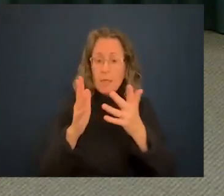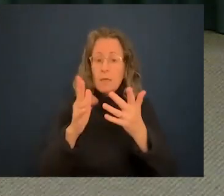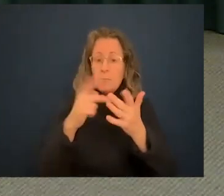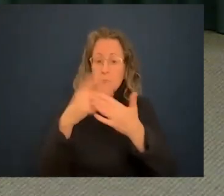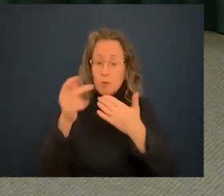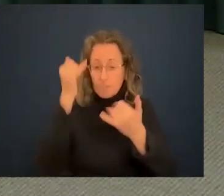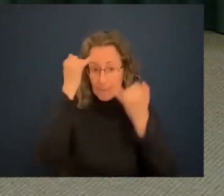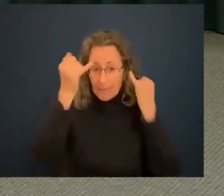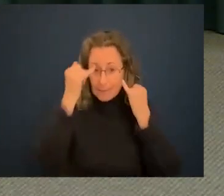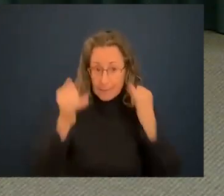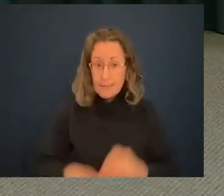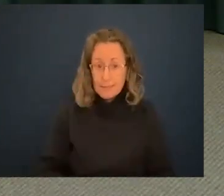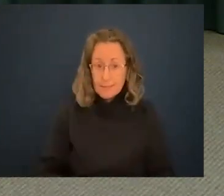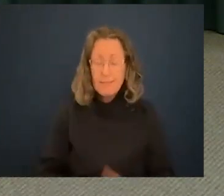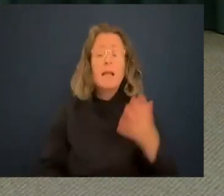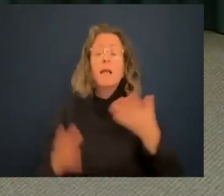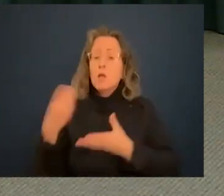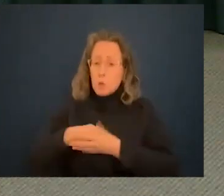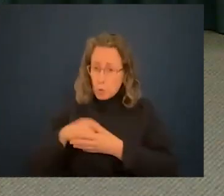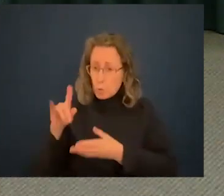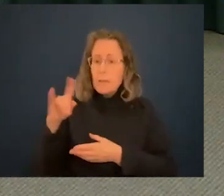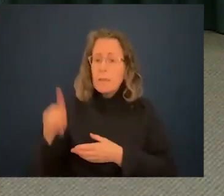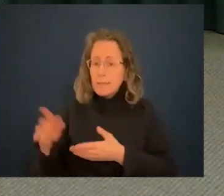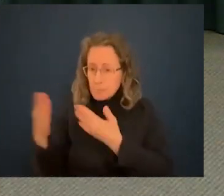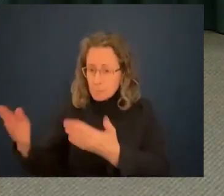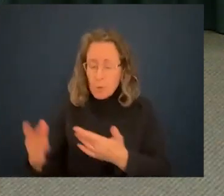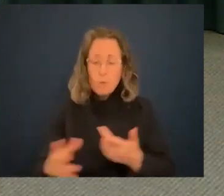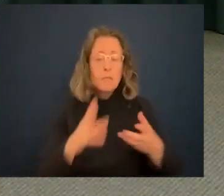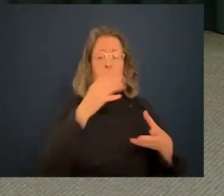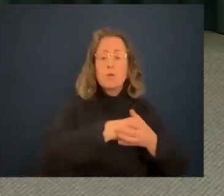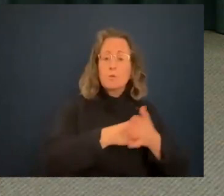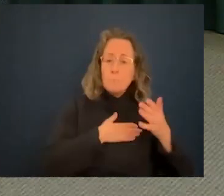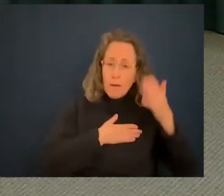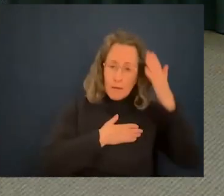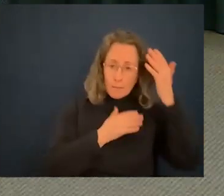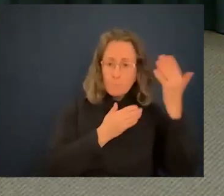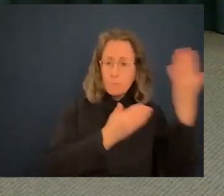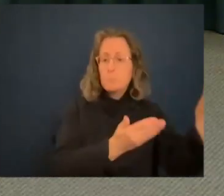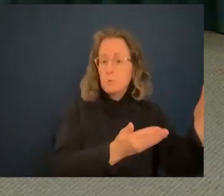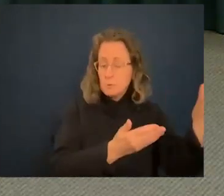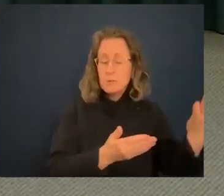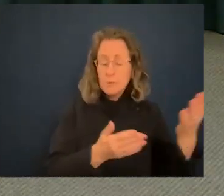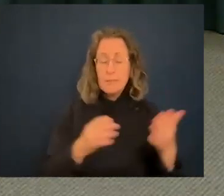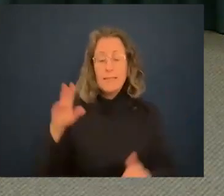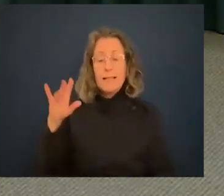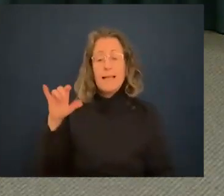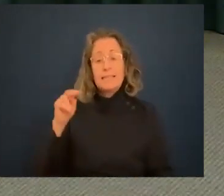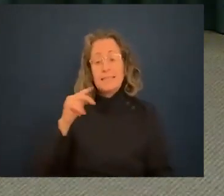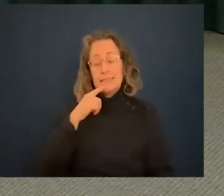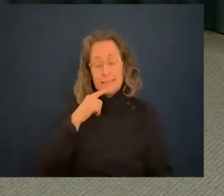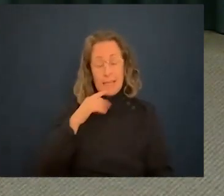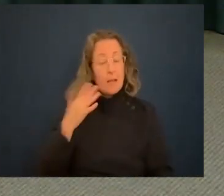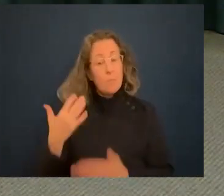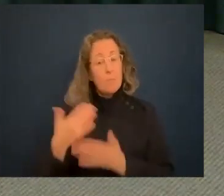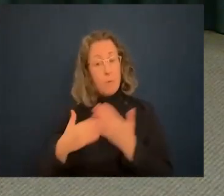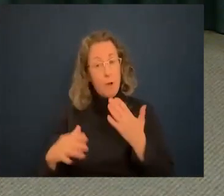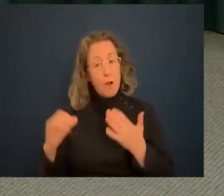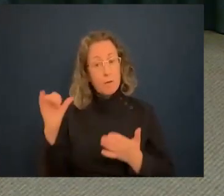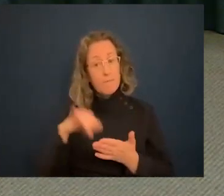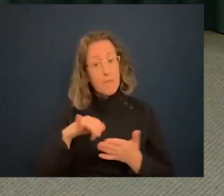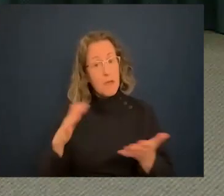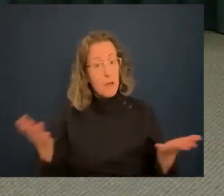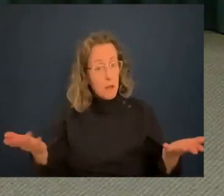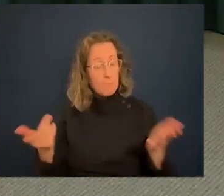including Liz's proposal including my proposal and and an element of that could be that uh for example uh the